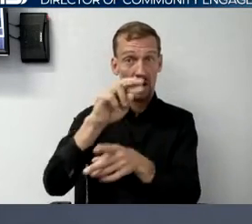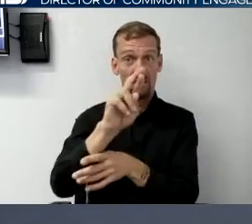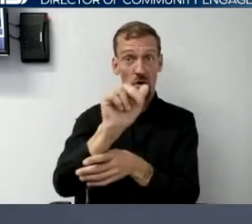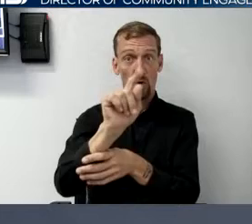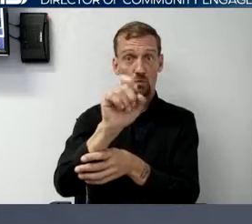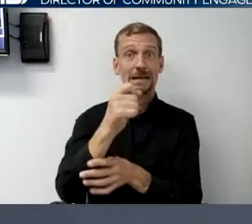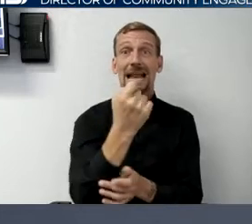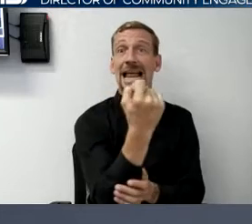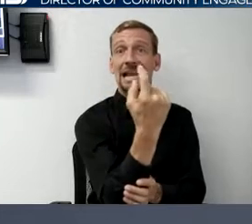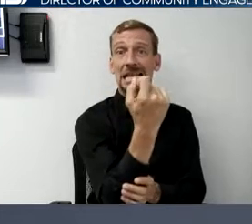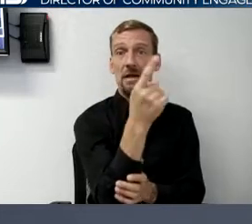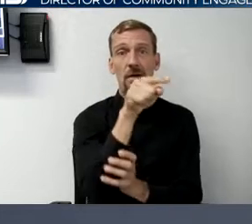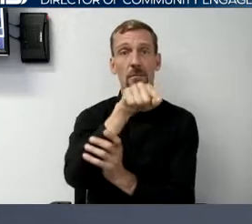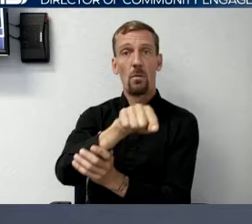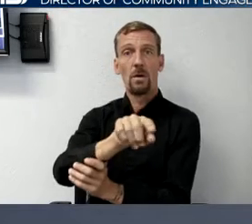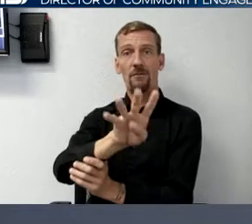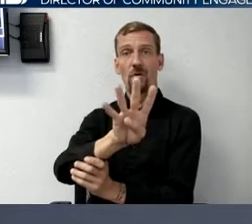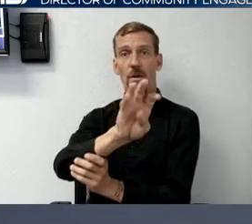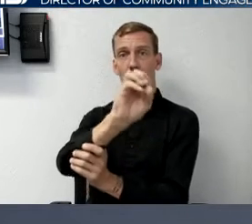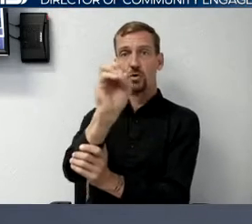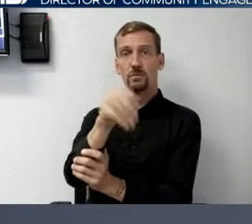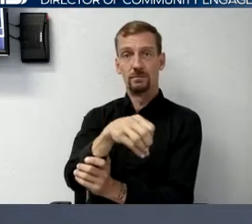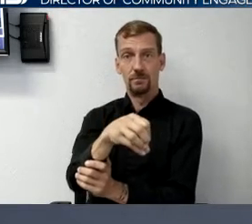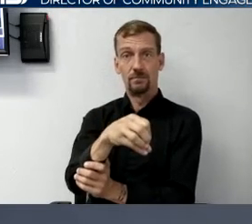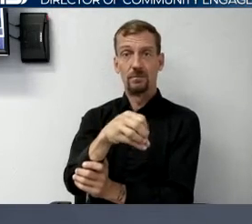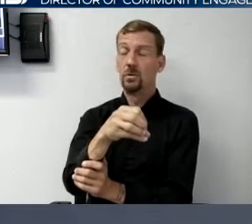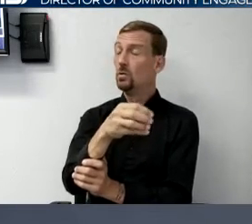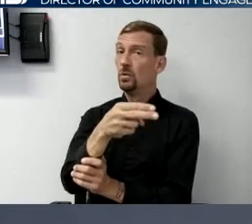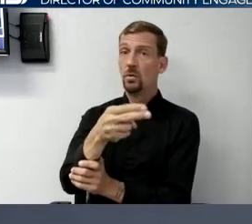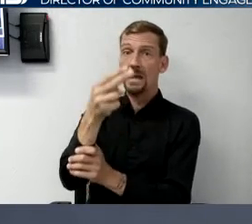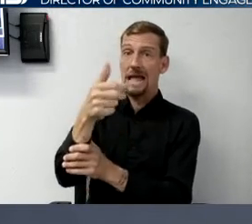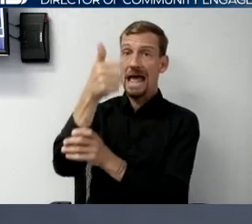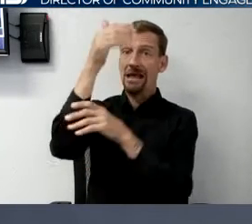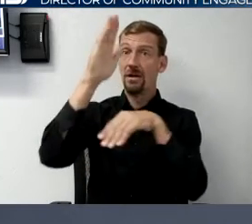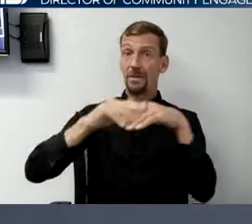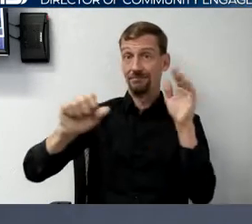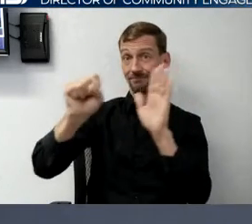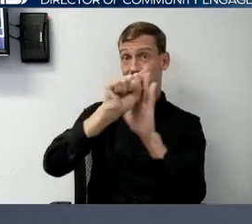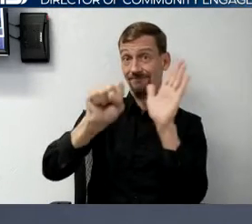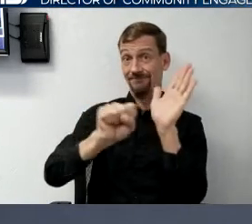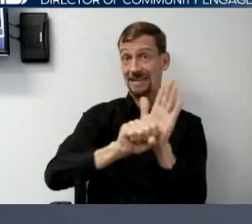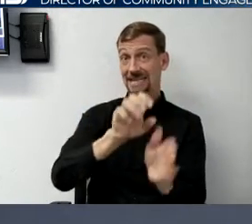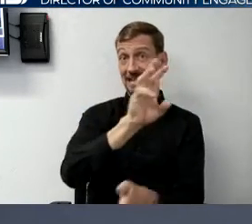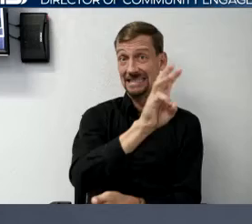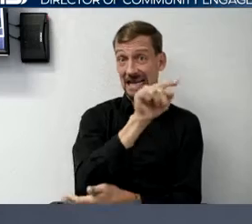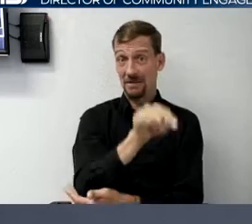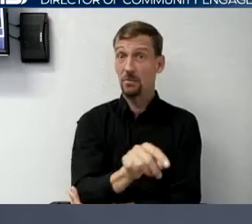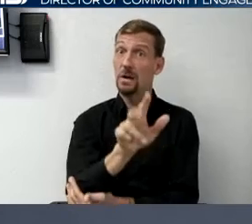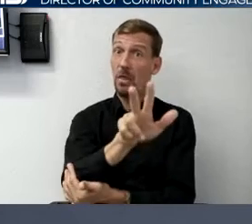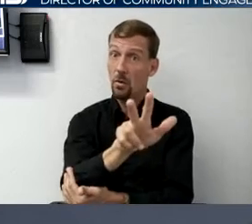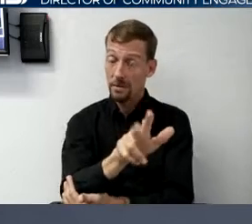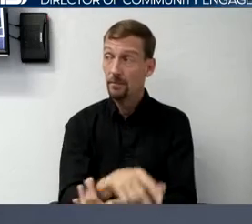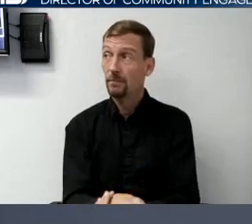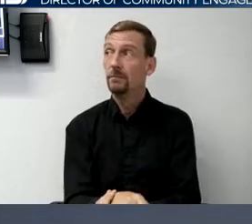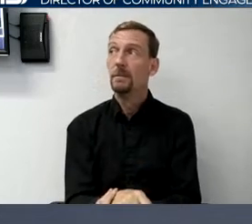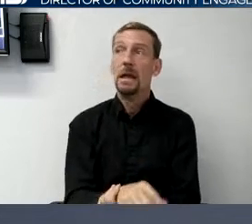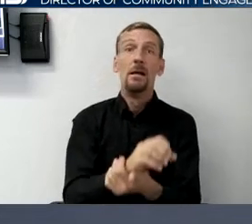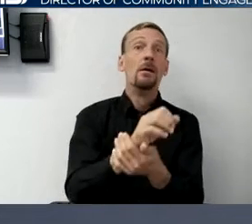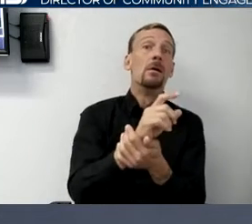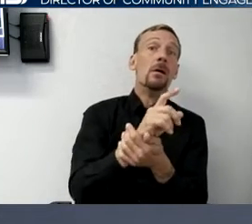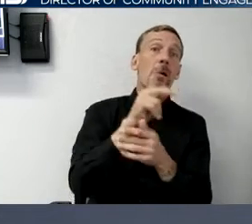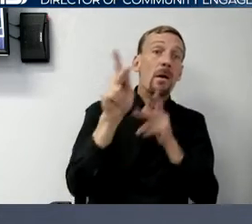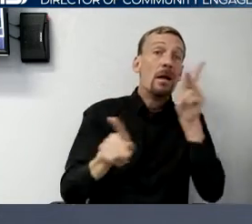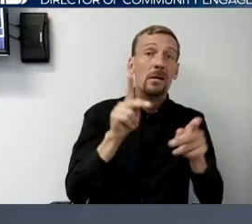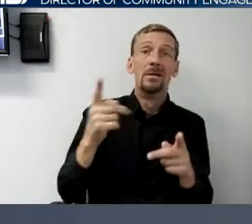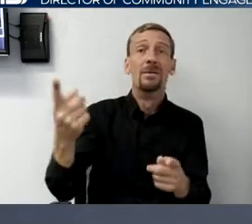is at 11.4%, obviously much higher than the state's 6.3%. And folks